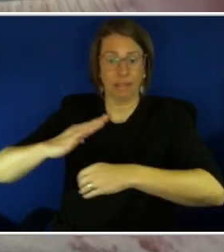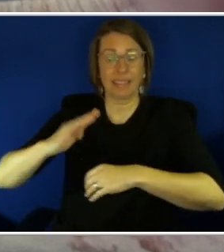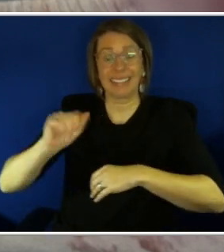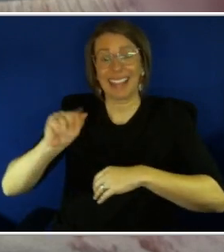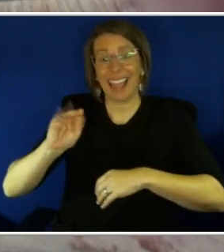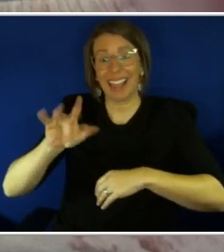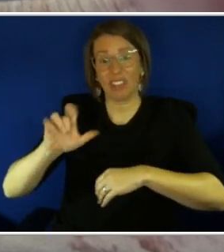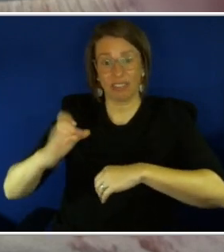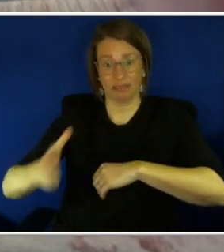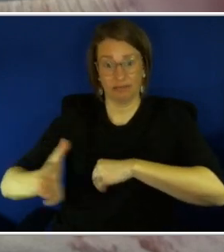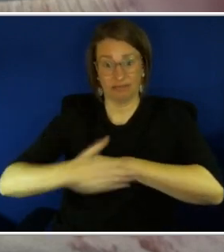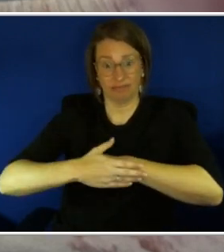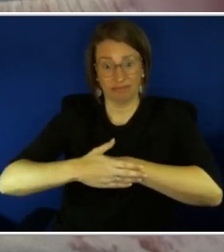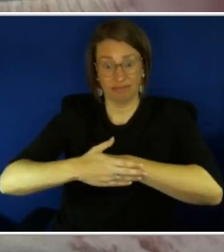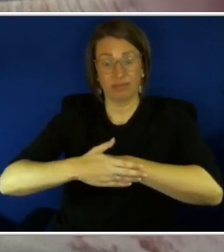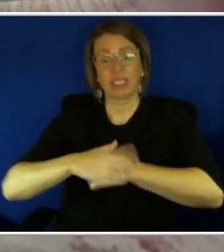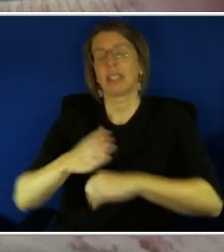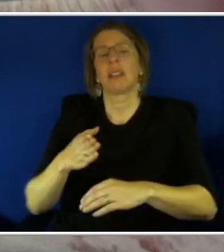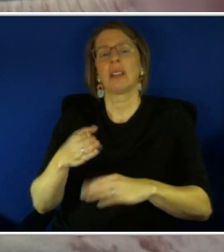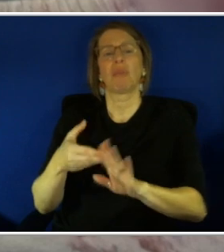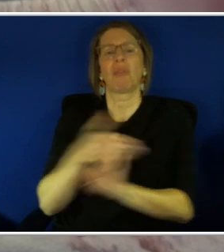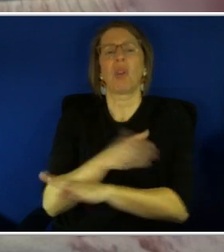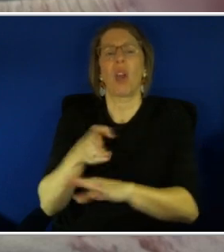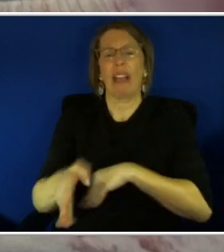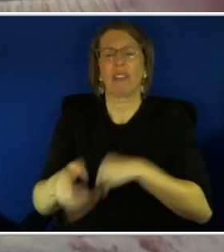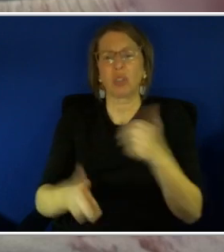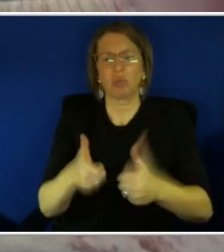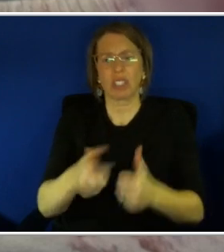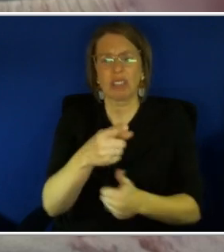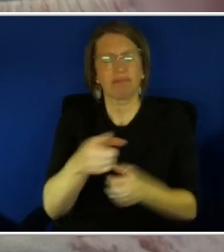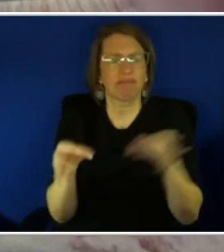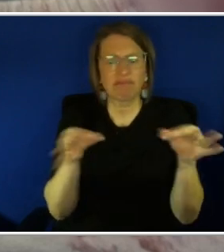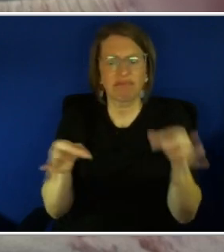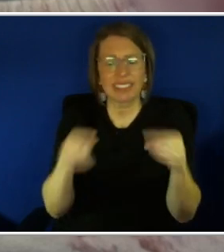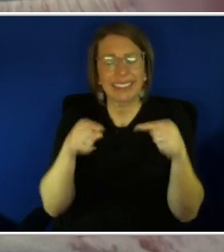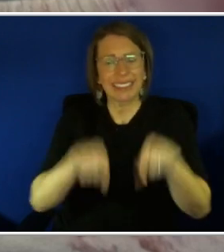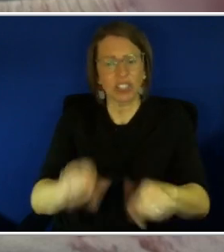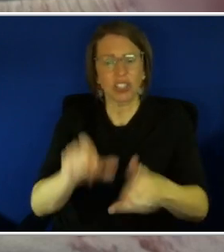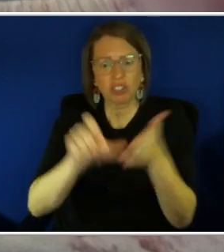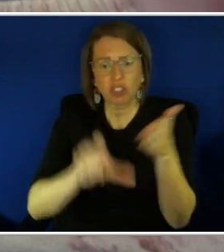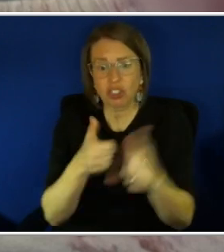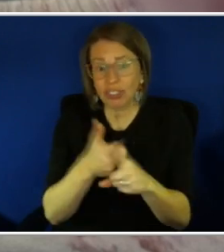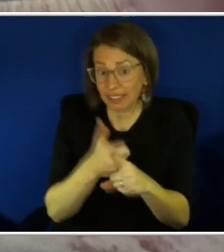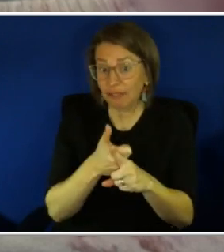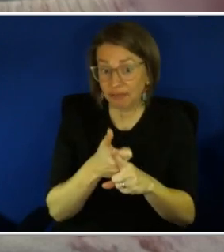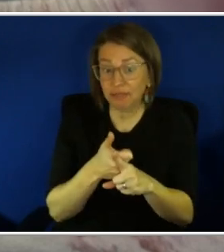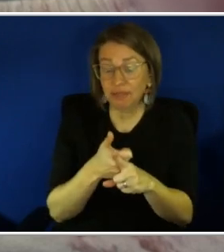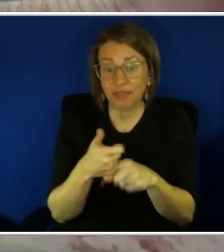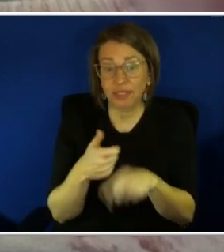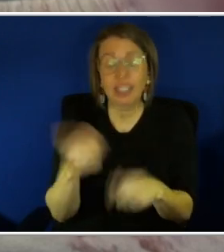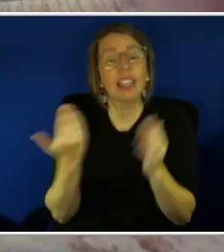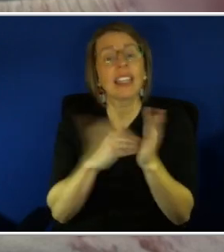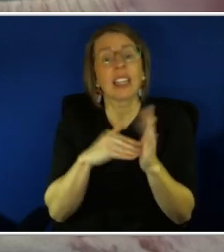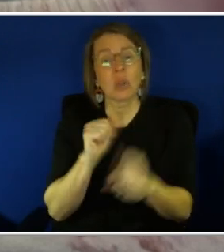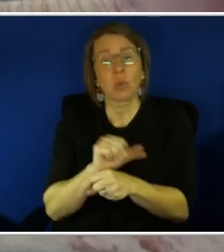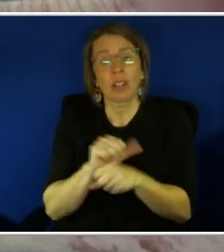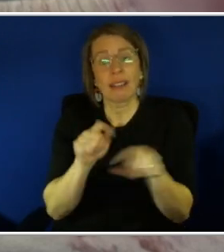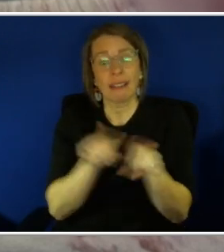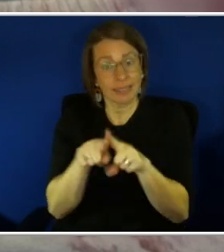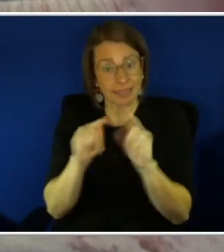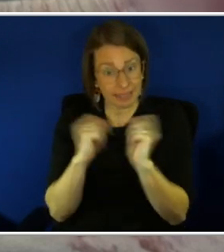was this before or after? Tell us what this is. What's going on? This there. was during the surgery itself. So again, working as a team, our residents